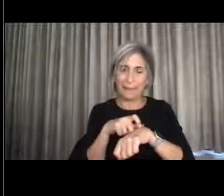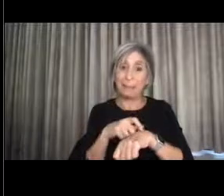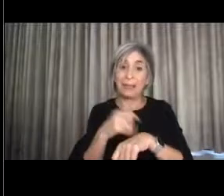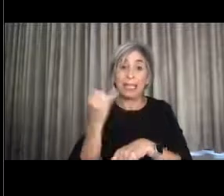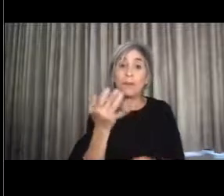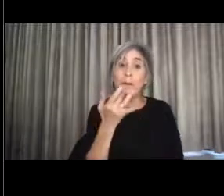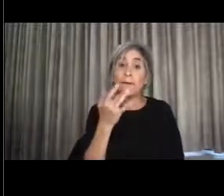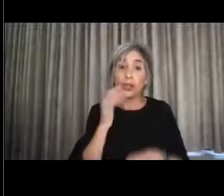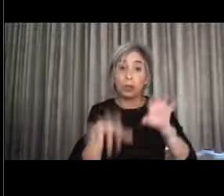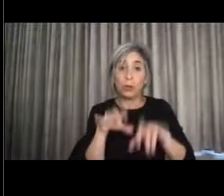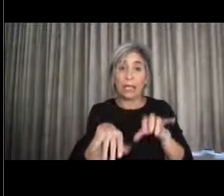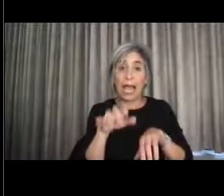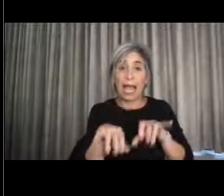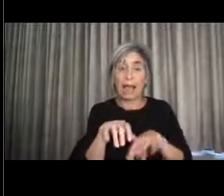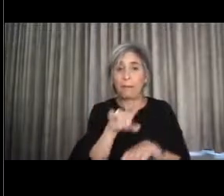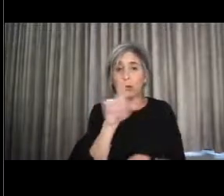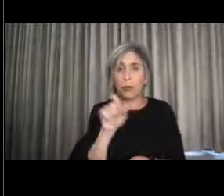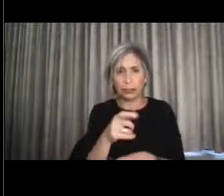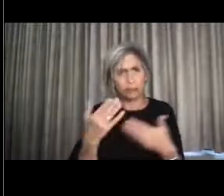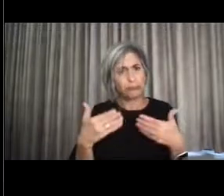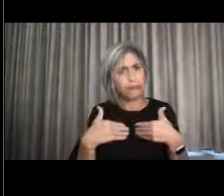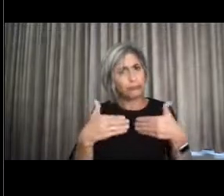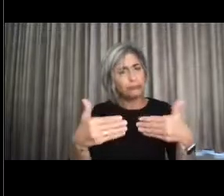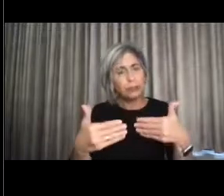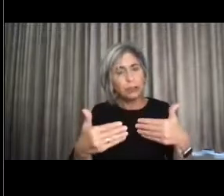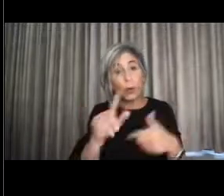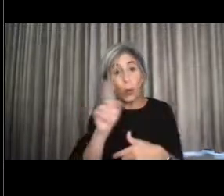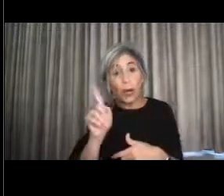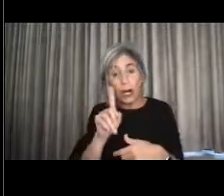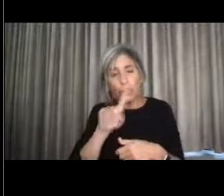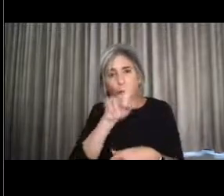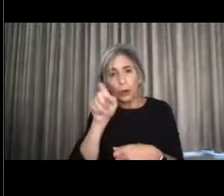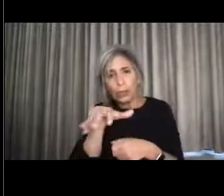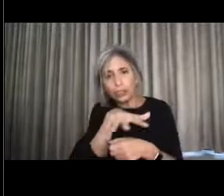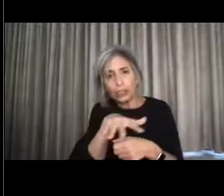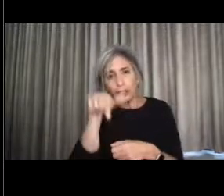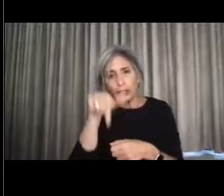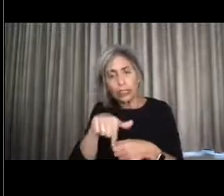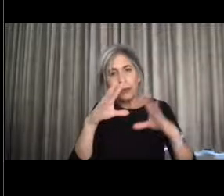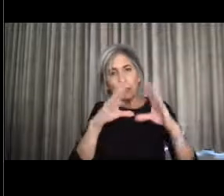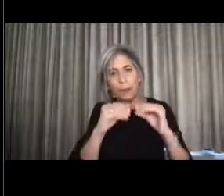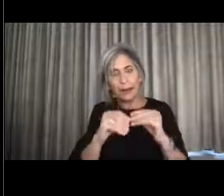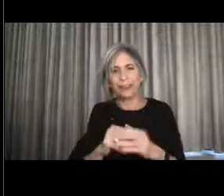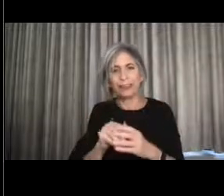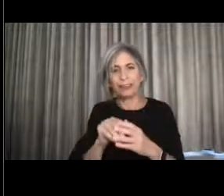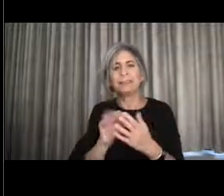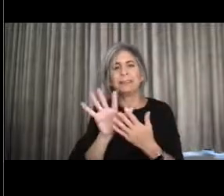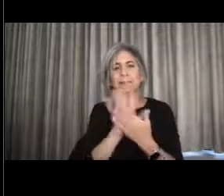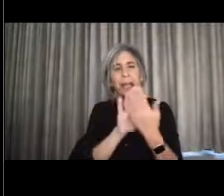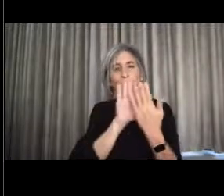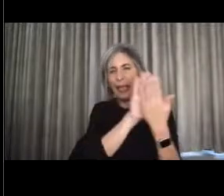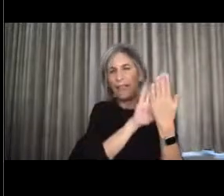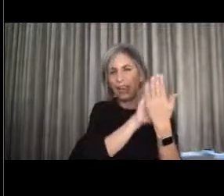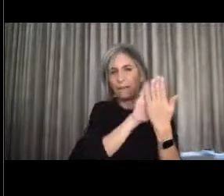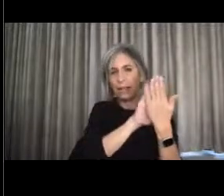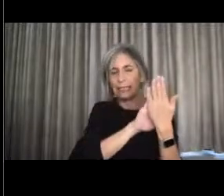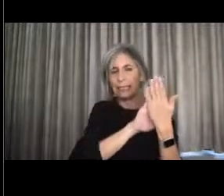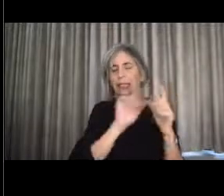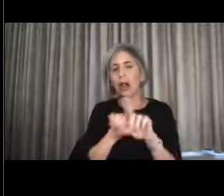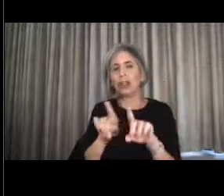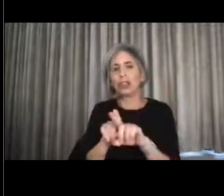to type your question, please do so within the questions section of the GoToWebinar interface, and I'll gladly read that out loud and allow some of